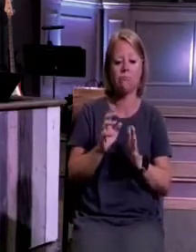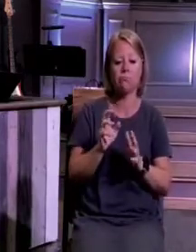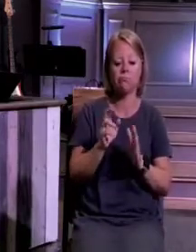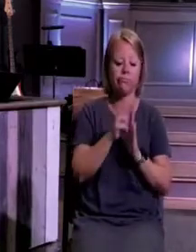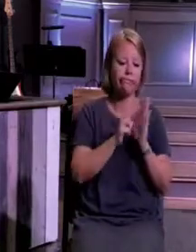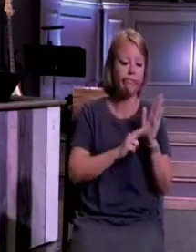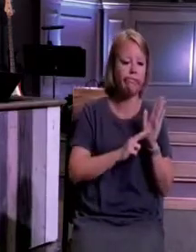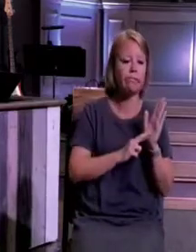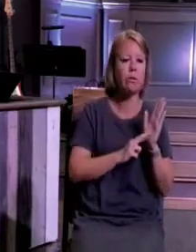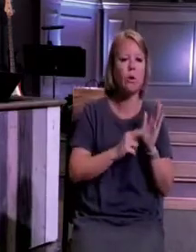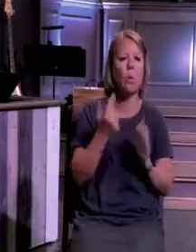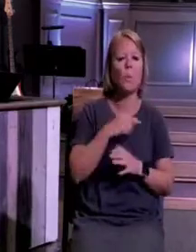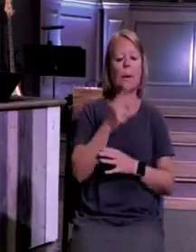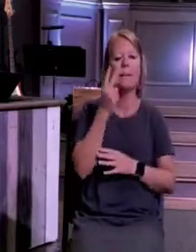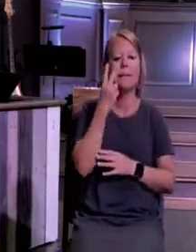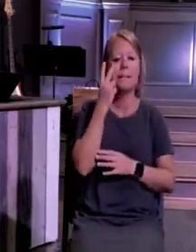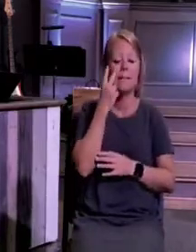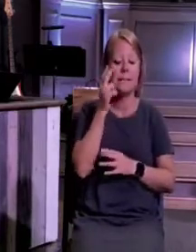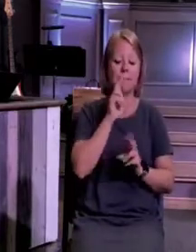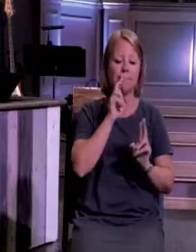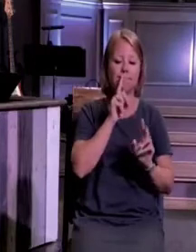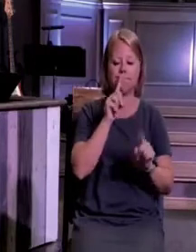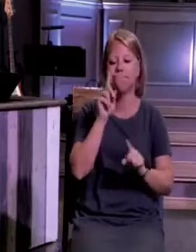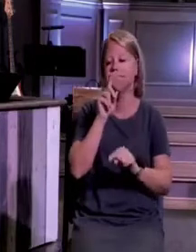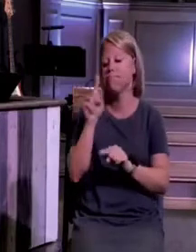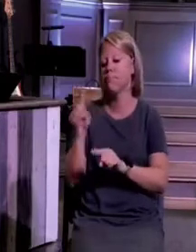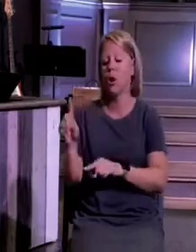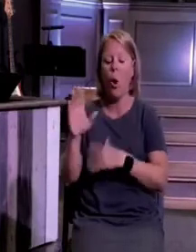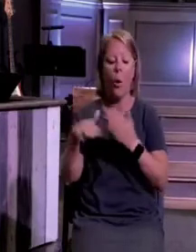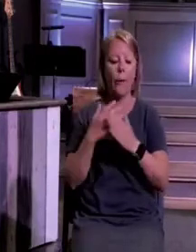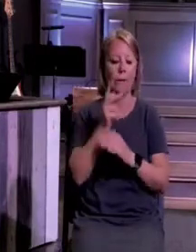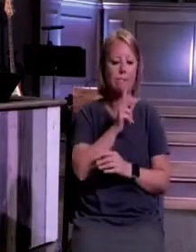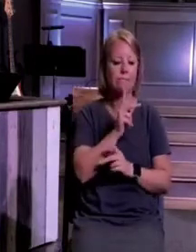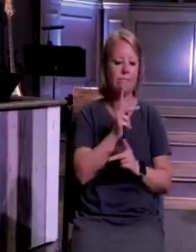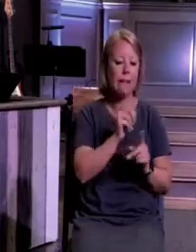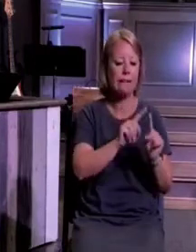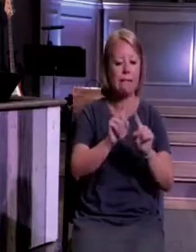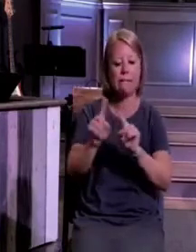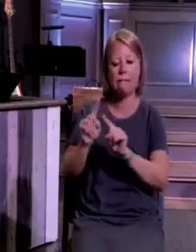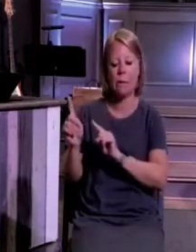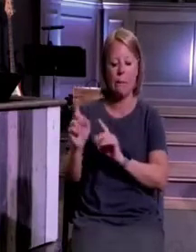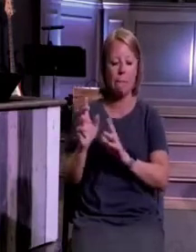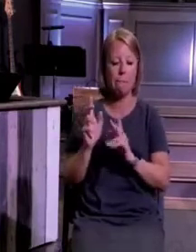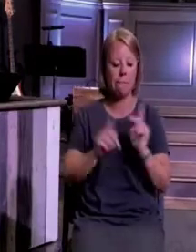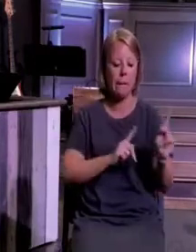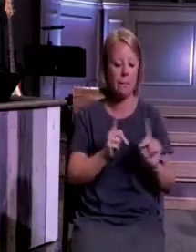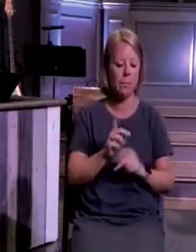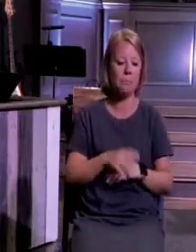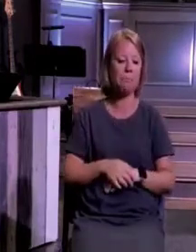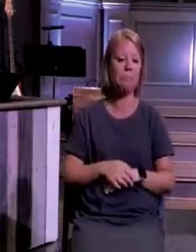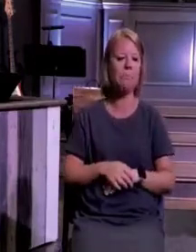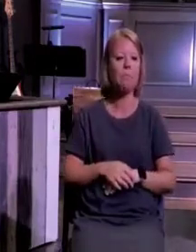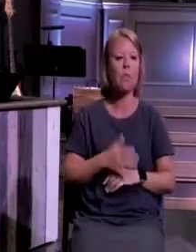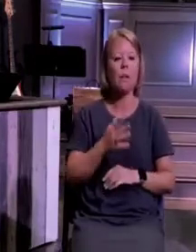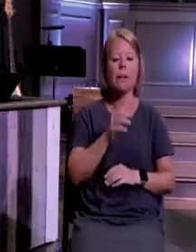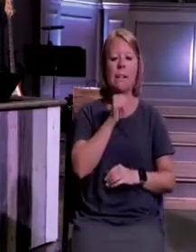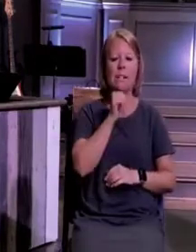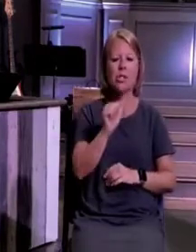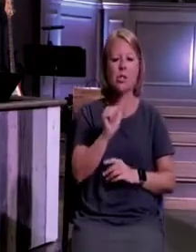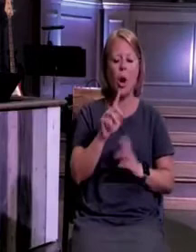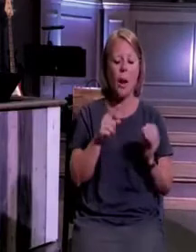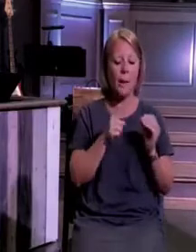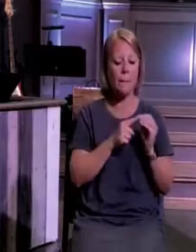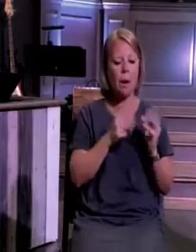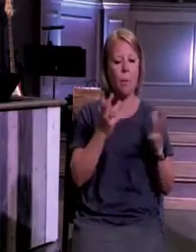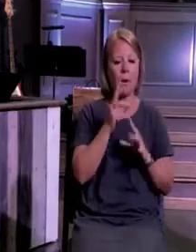all kinds of responses from all kinds of people because of what they see. Listen, my friend, it's not about what